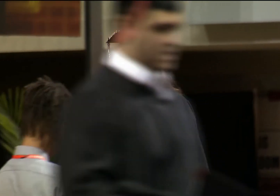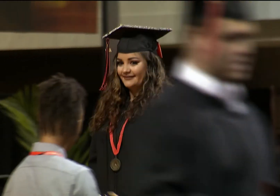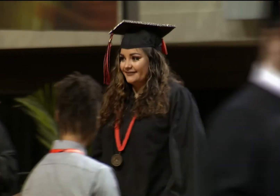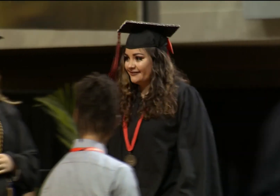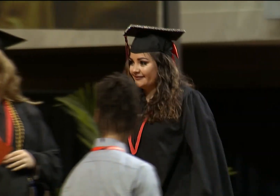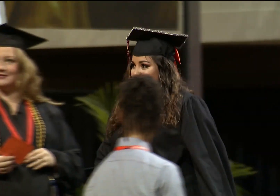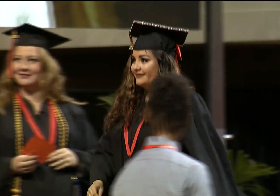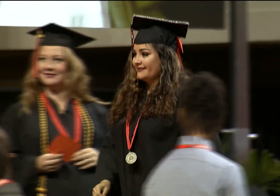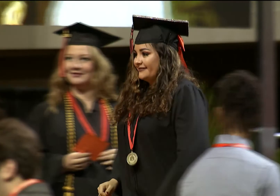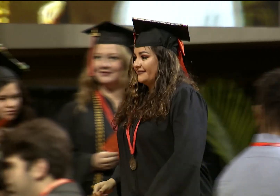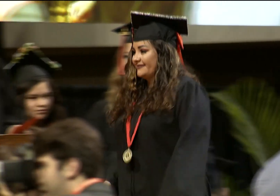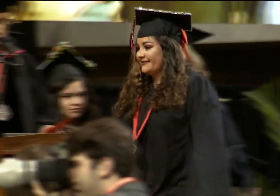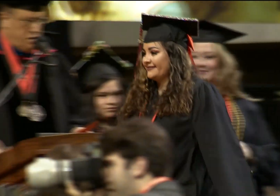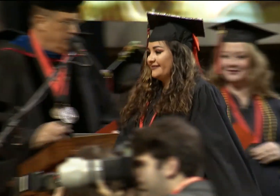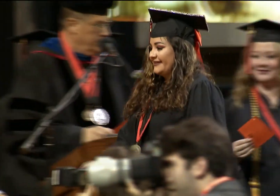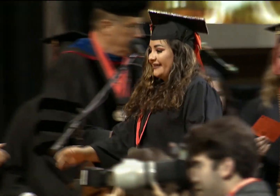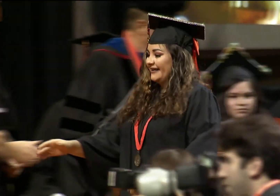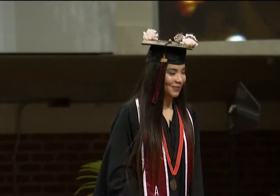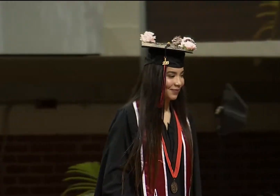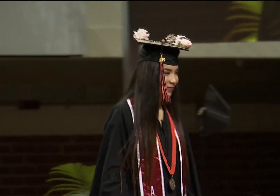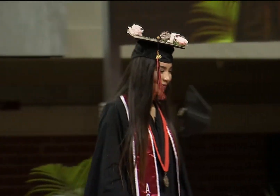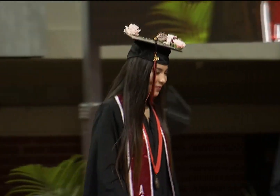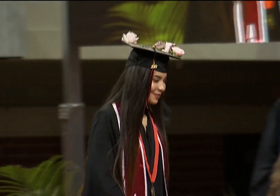Ariana Marie Chain.